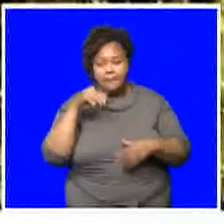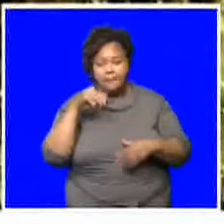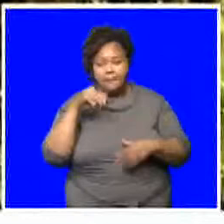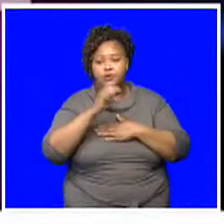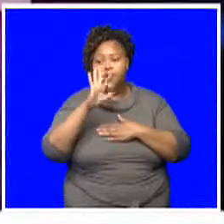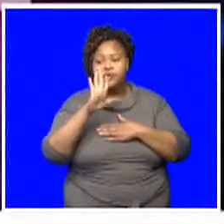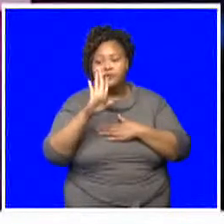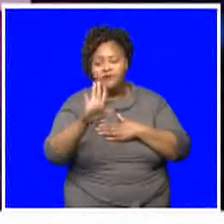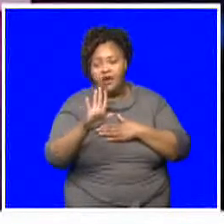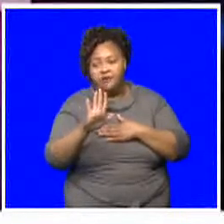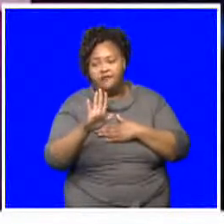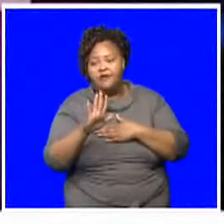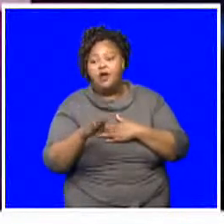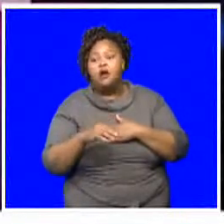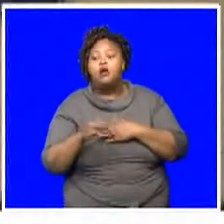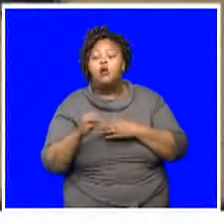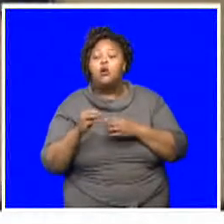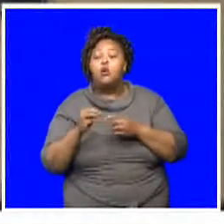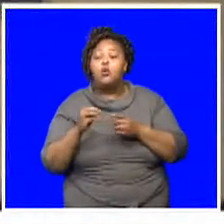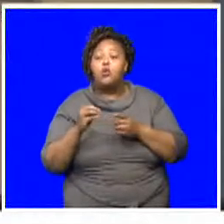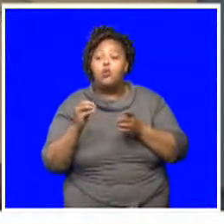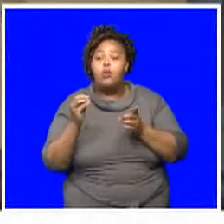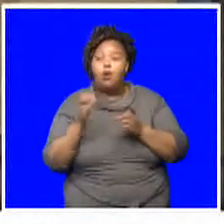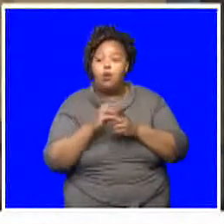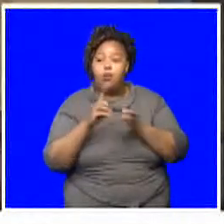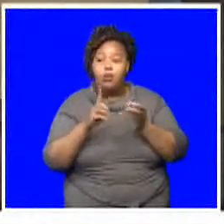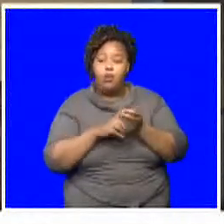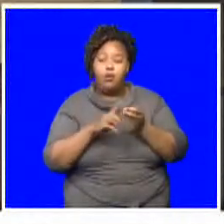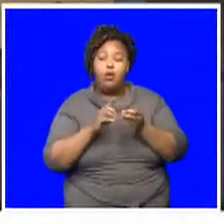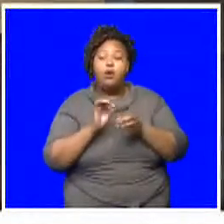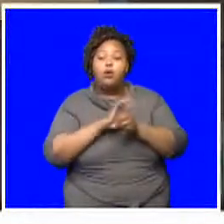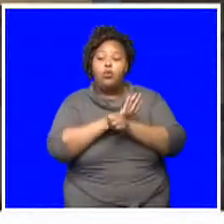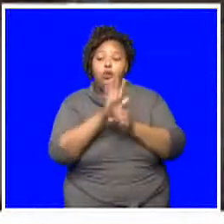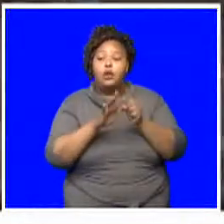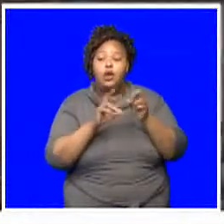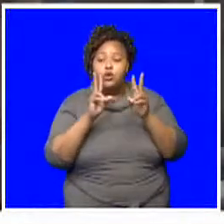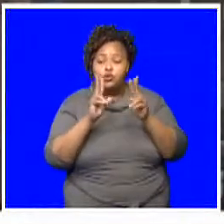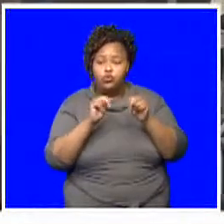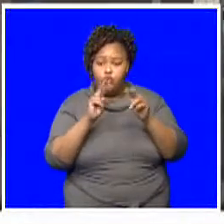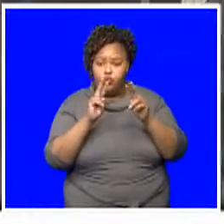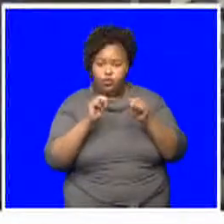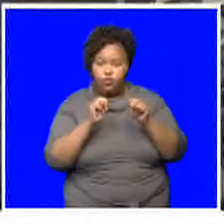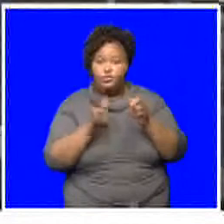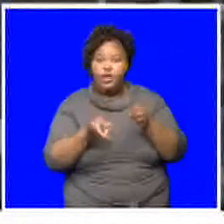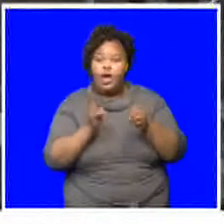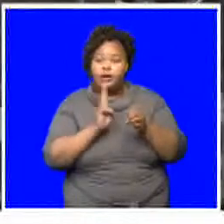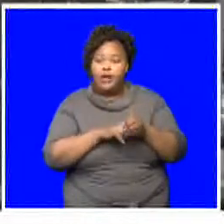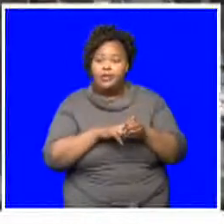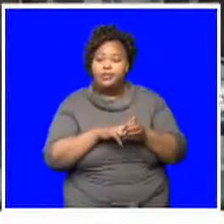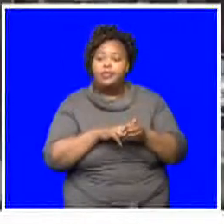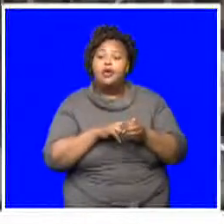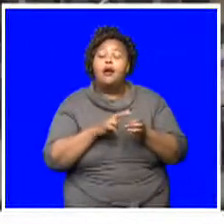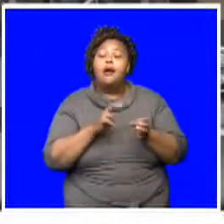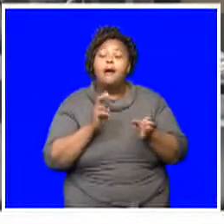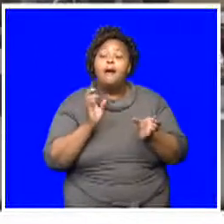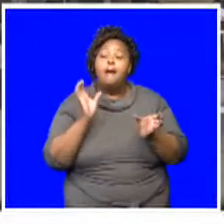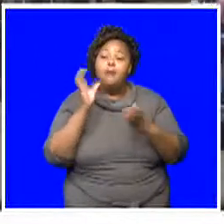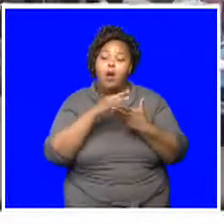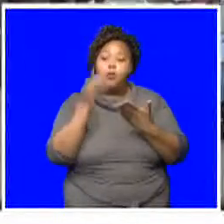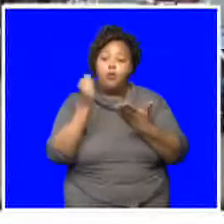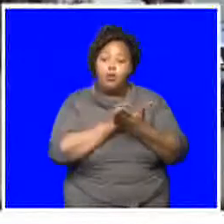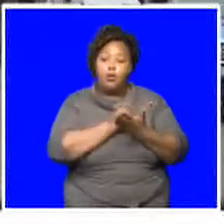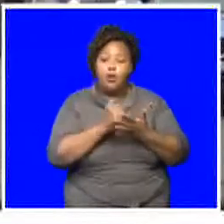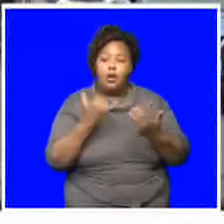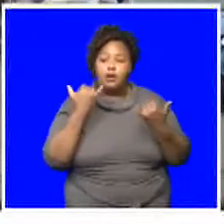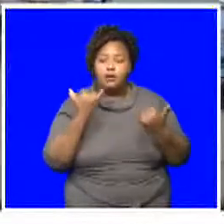Of them show laxity to vaccinate. He says having the Ngwenya border gate operating 24 hours is a positive for